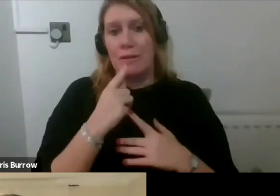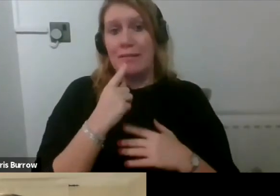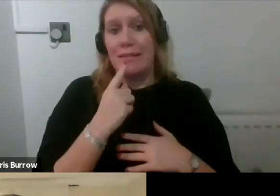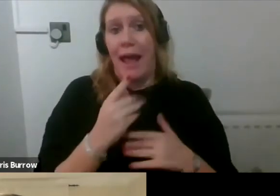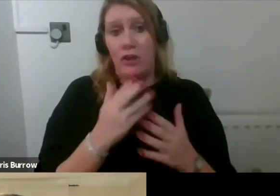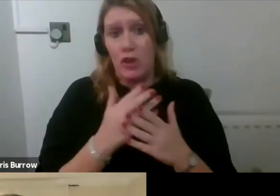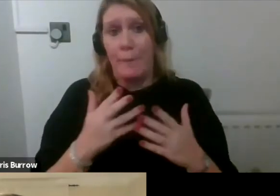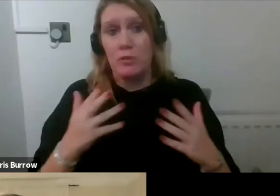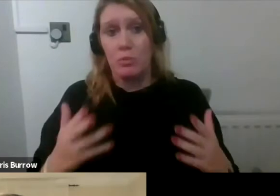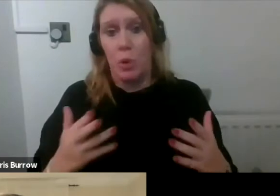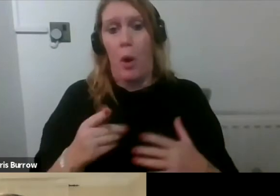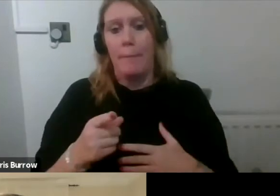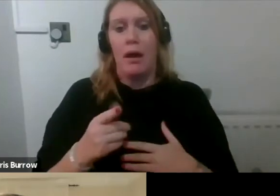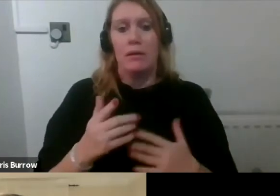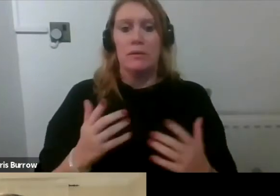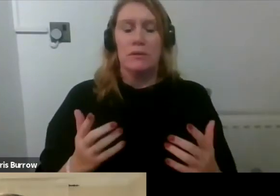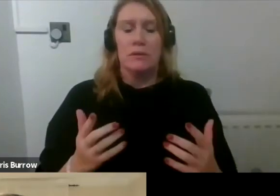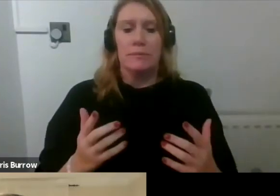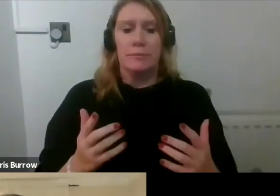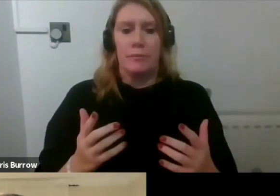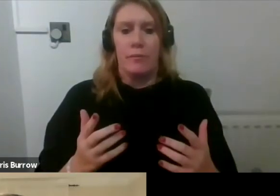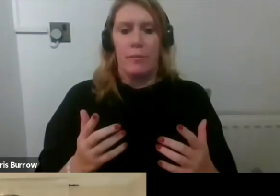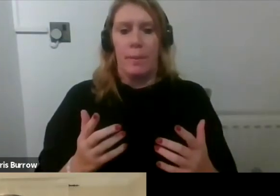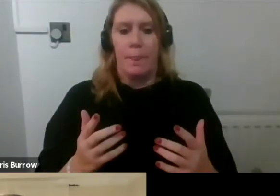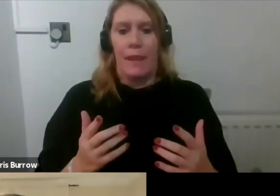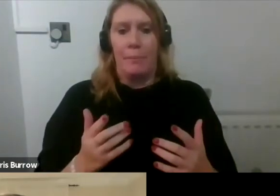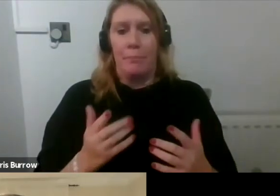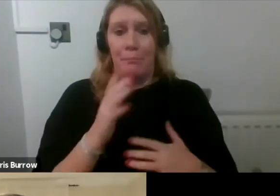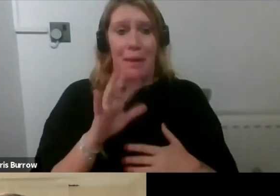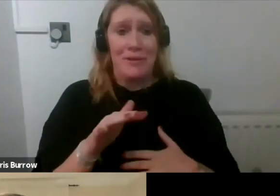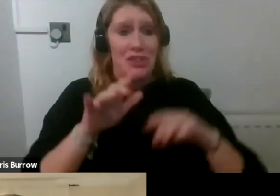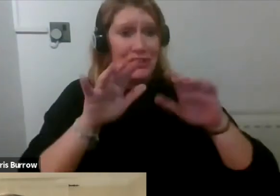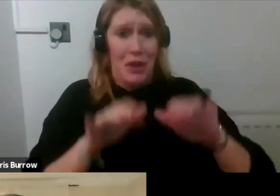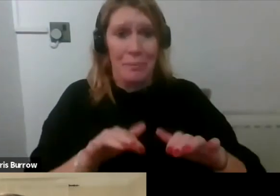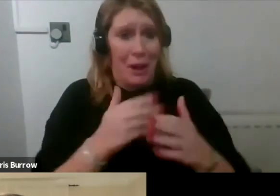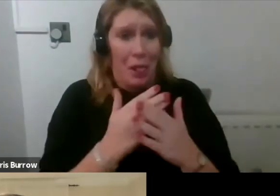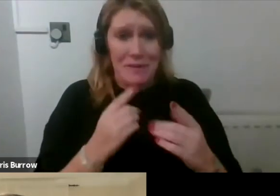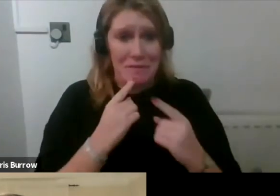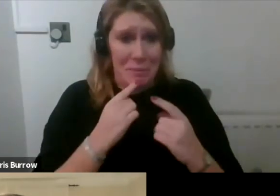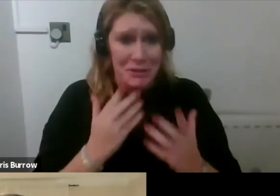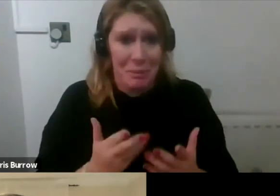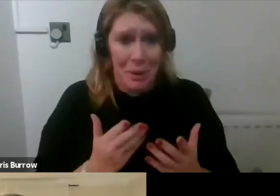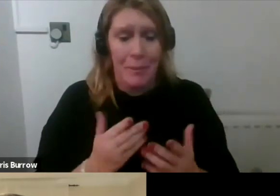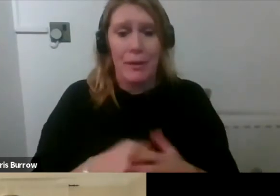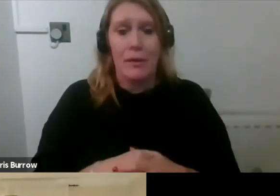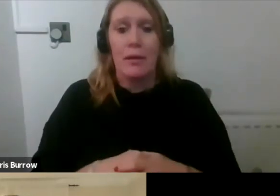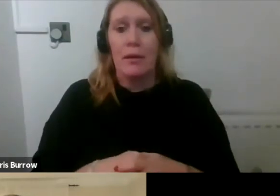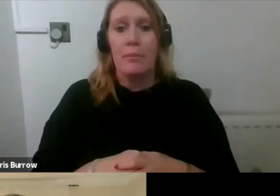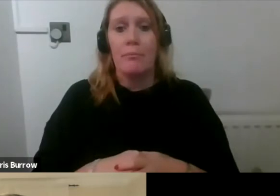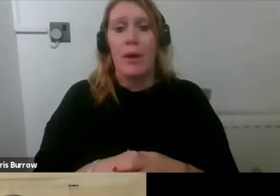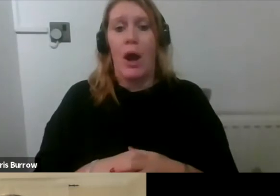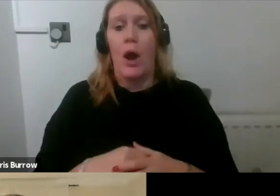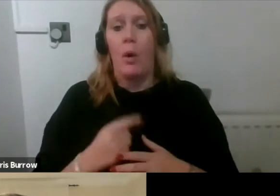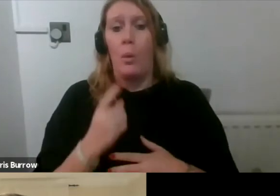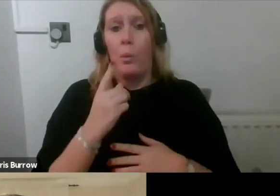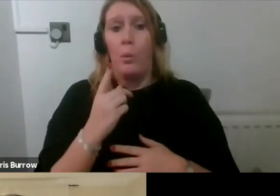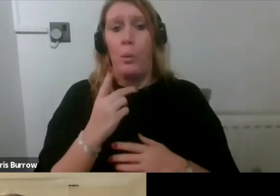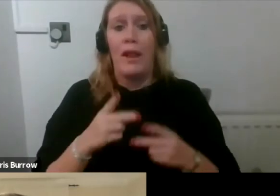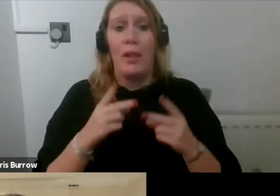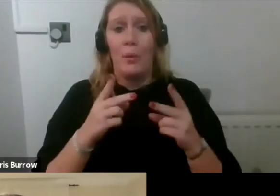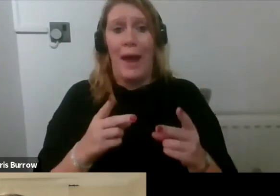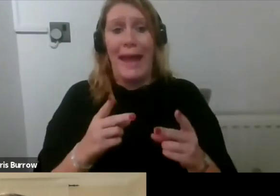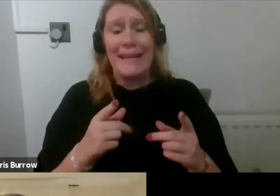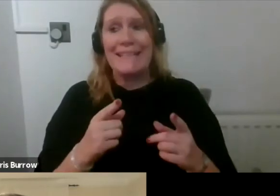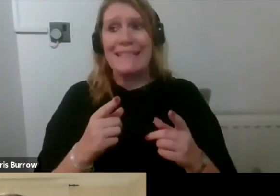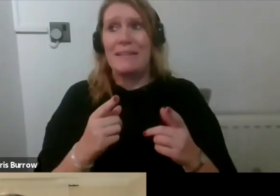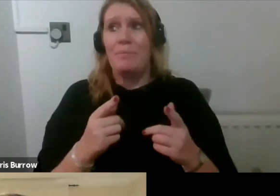moment. But one of the ways they kept cheerful was they sang songs from musicals, and particularly Oliver. And they